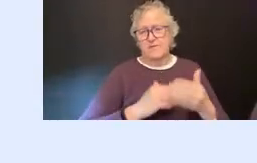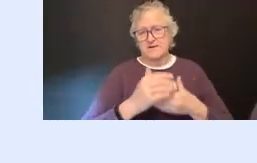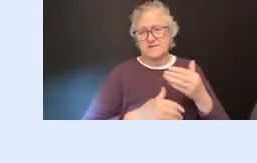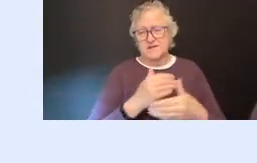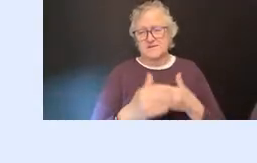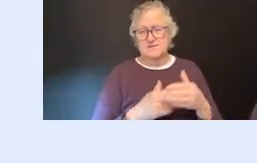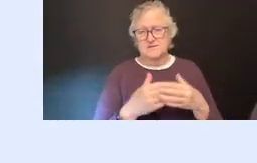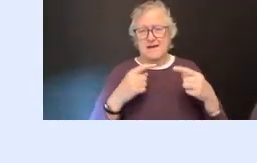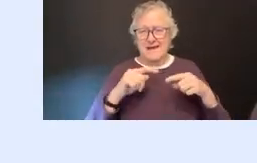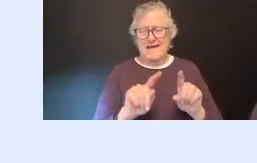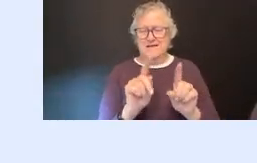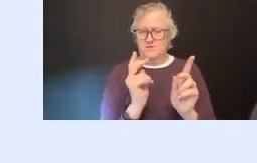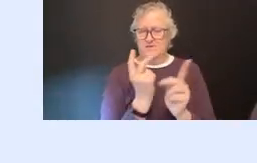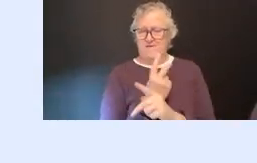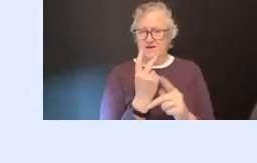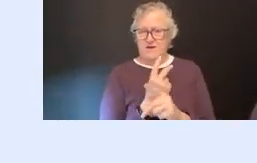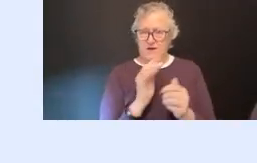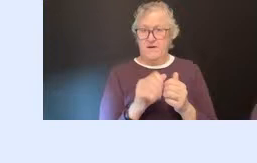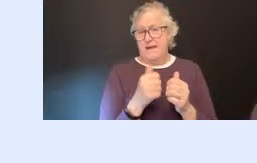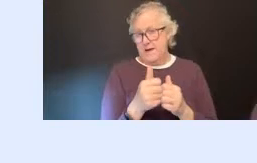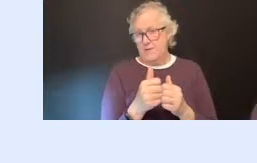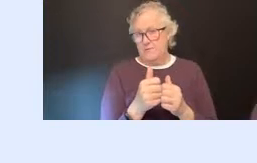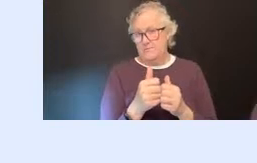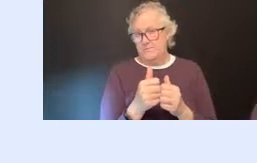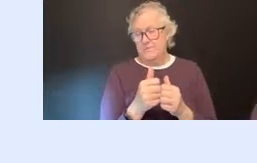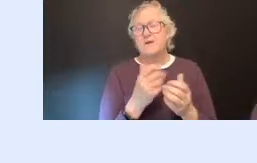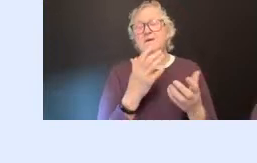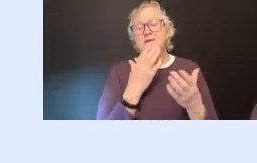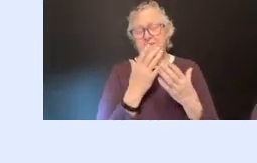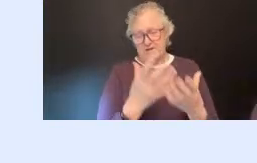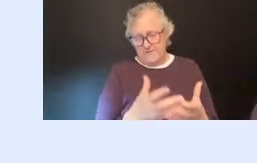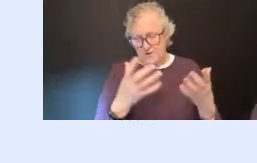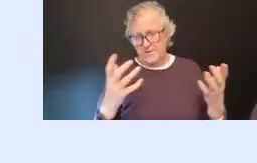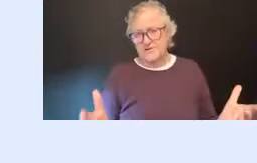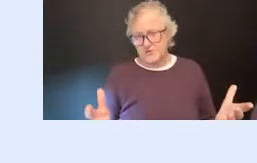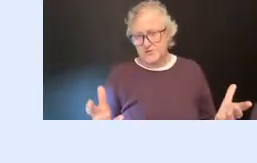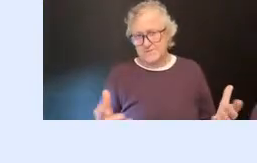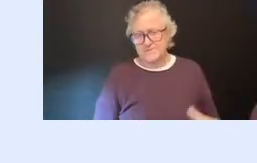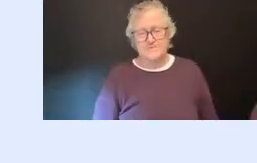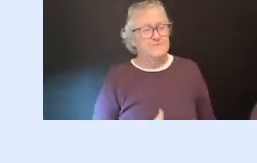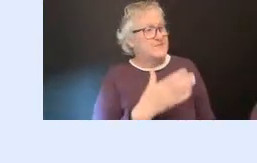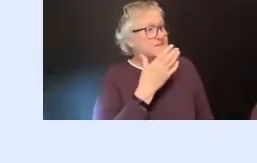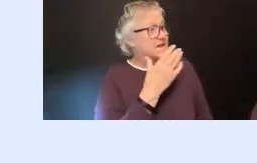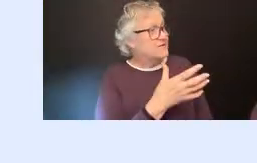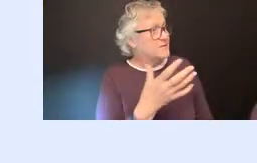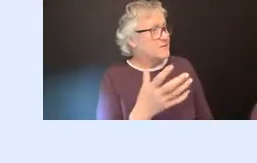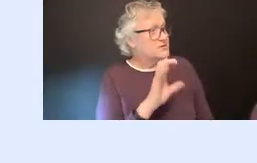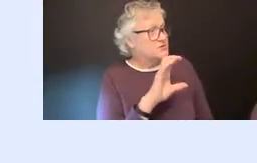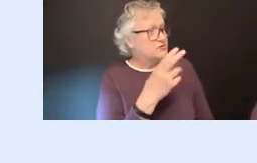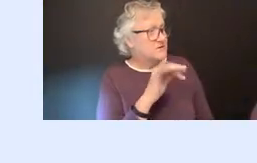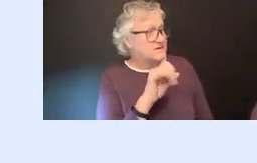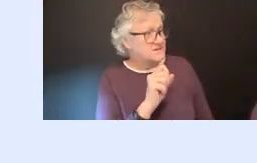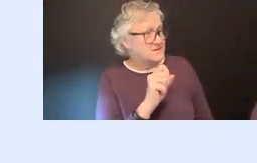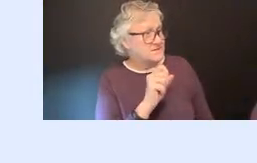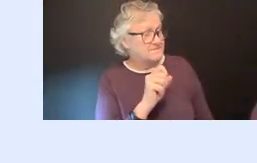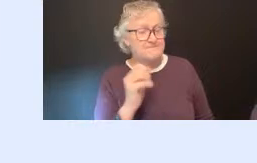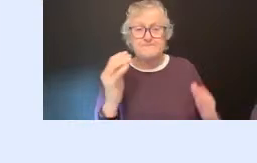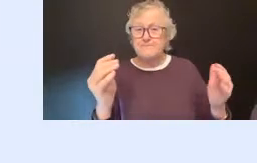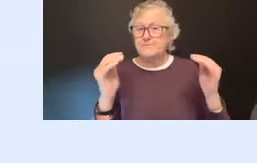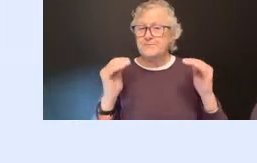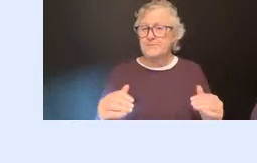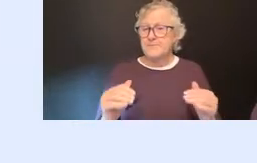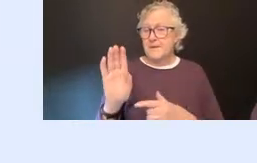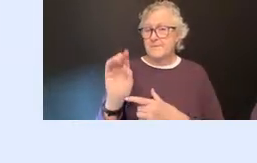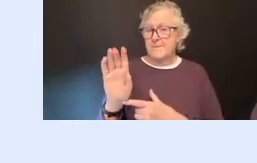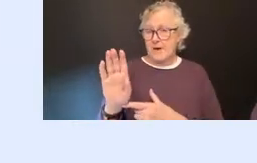transportation work in this project. Thank you very much. Thank you so much, Chris. Next up is Bob Ortblad.